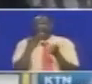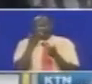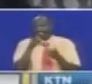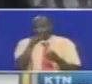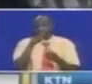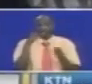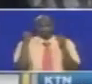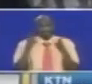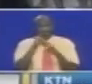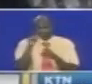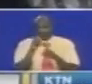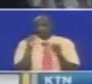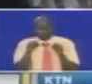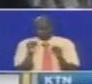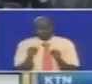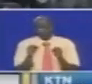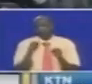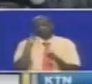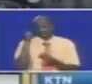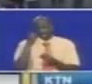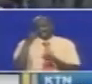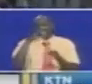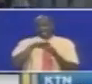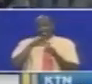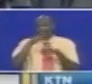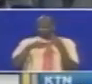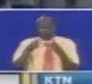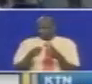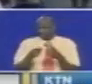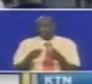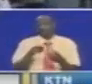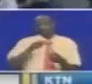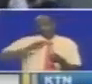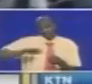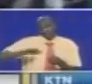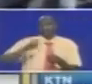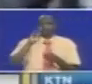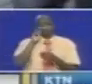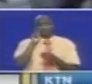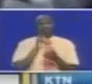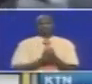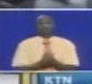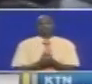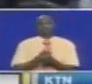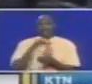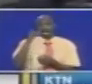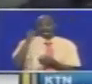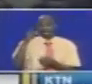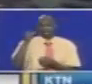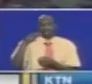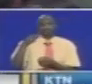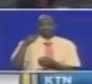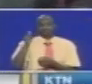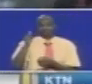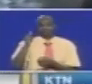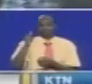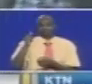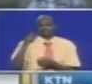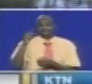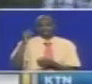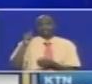many questions posed over Kenya's electoral processes remains to be seen. Asham Wilu, KTN,